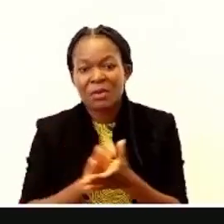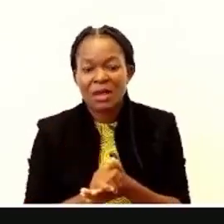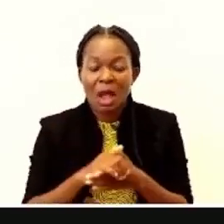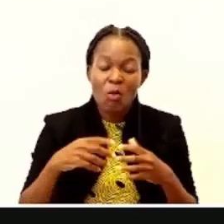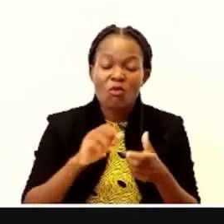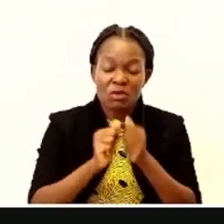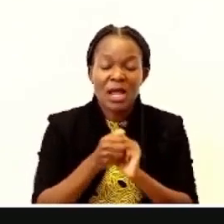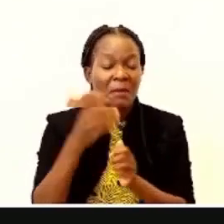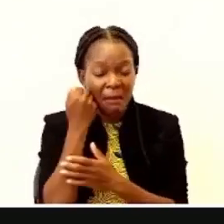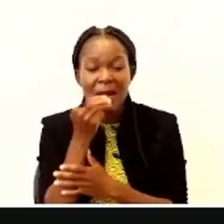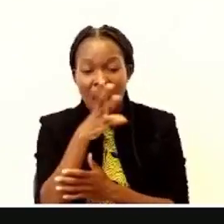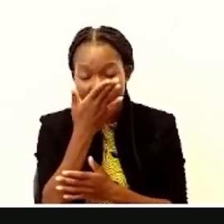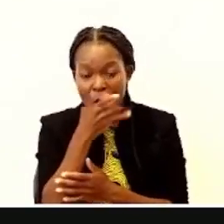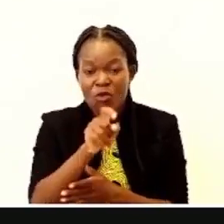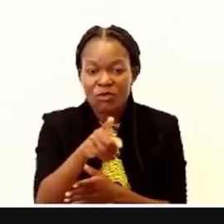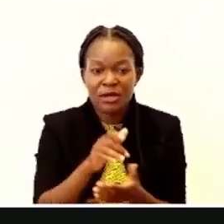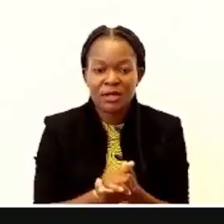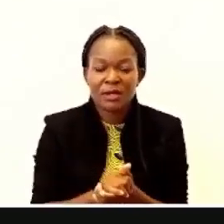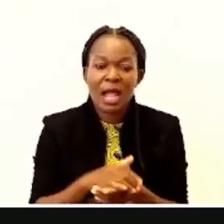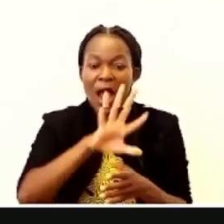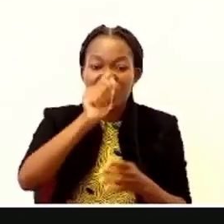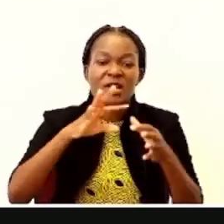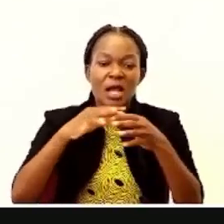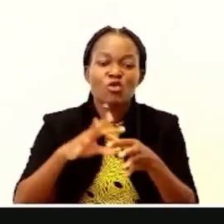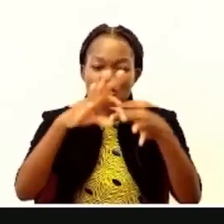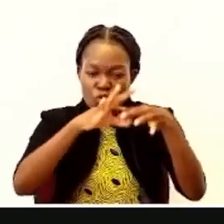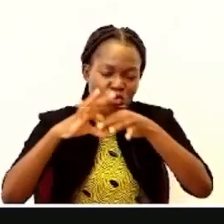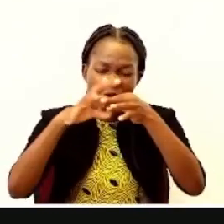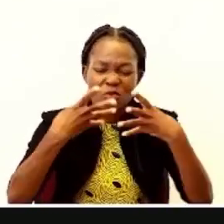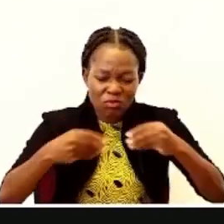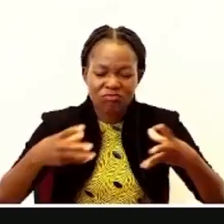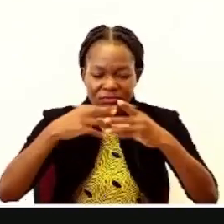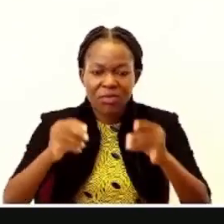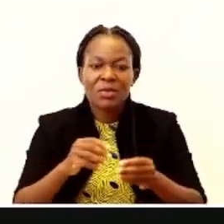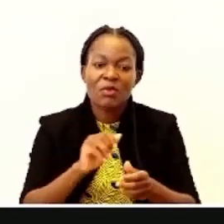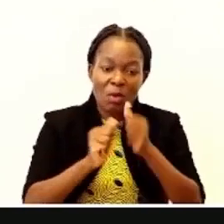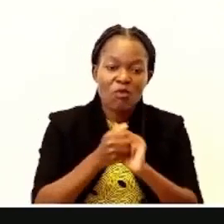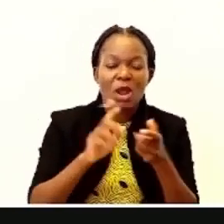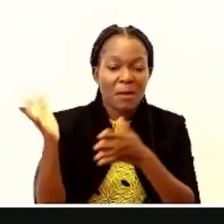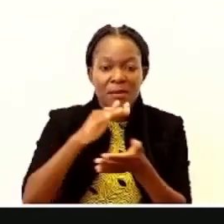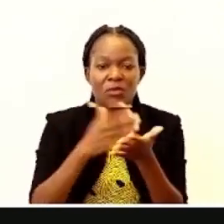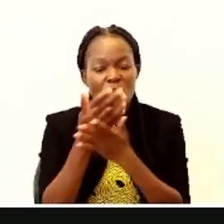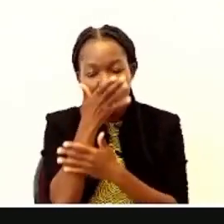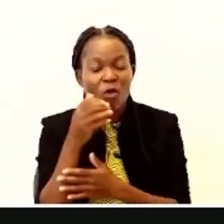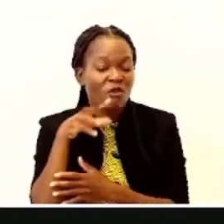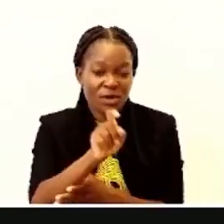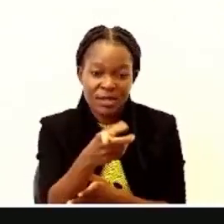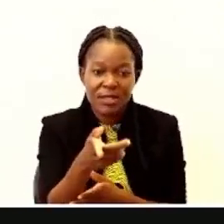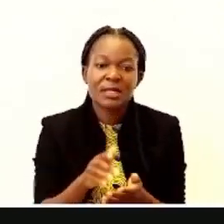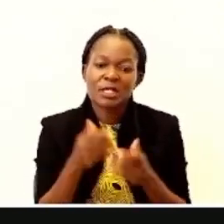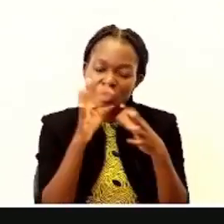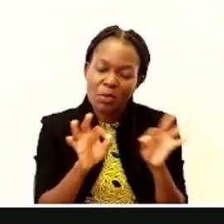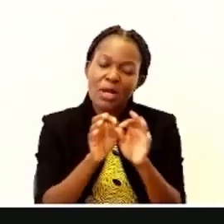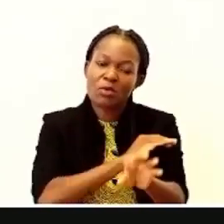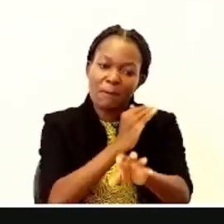UNEP, even though we have the Africa Union, for example. So there is actually weak institutional capacity.